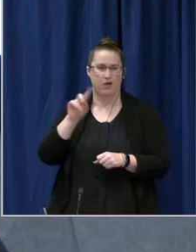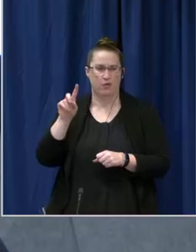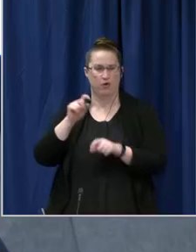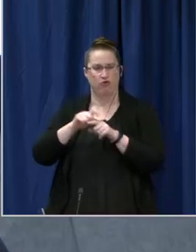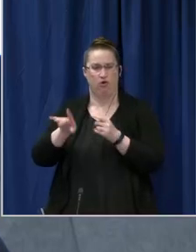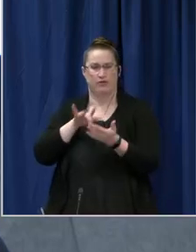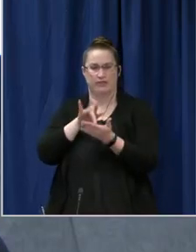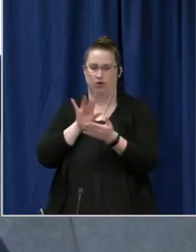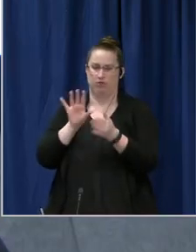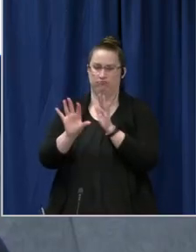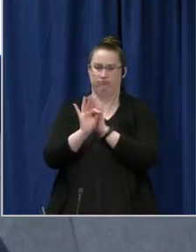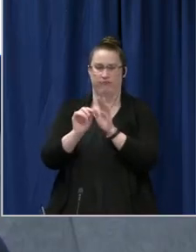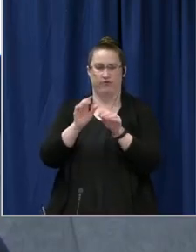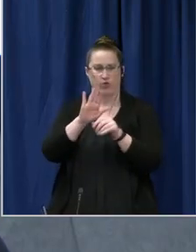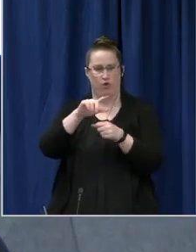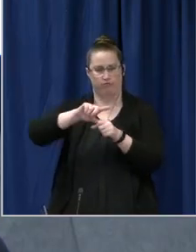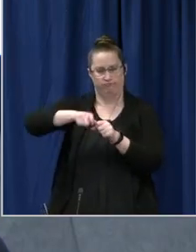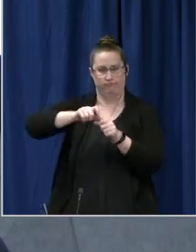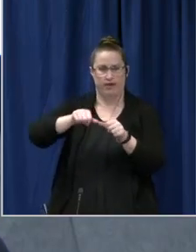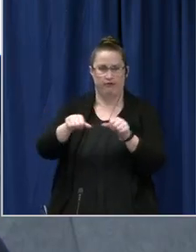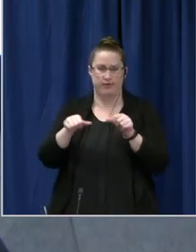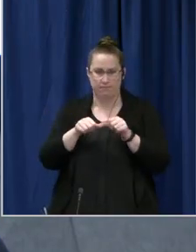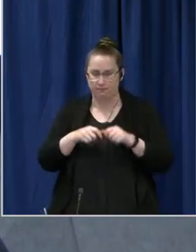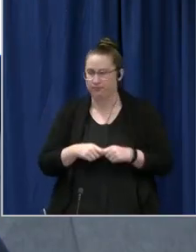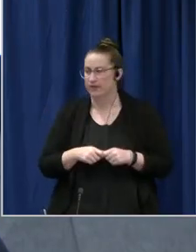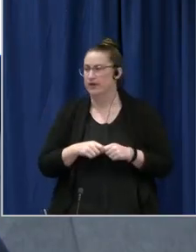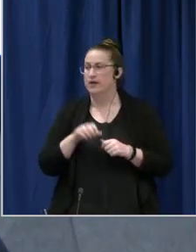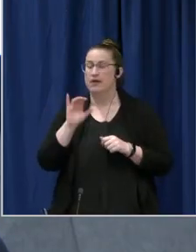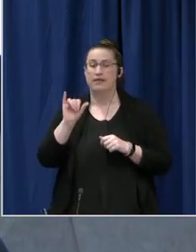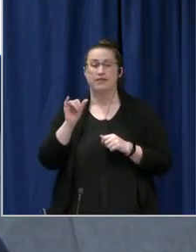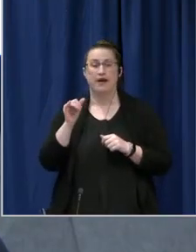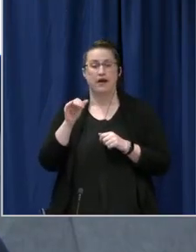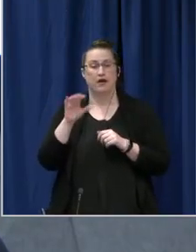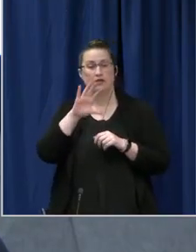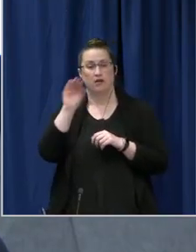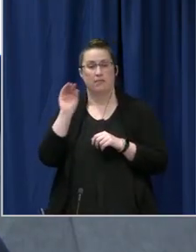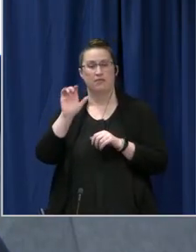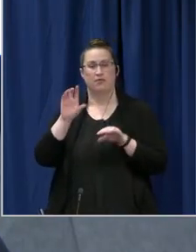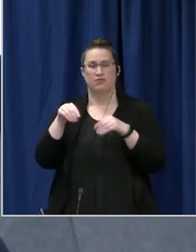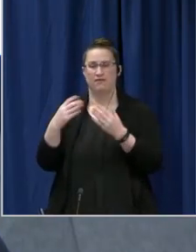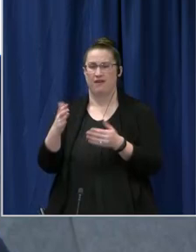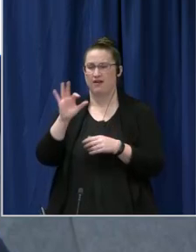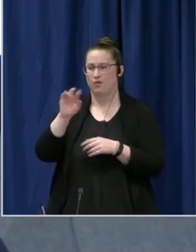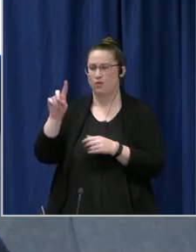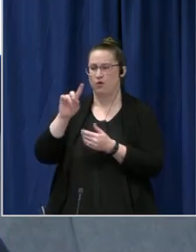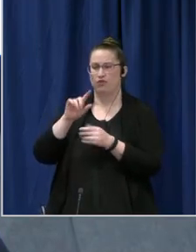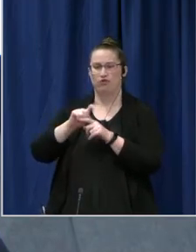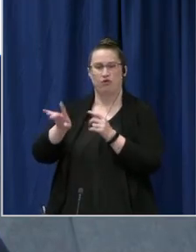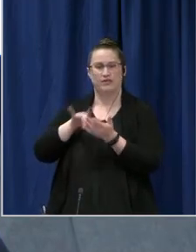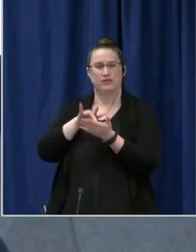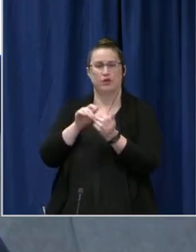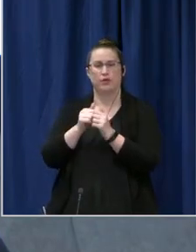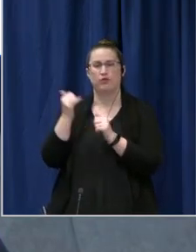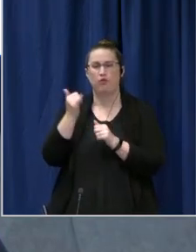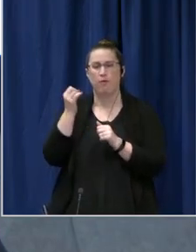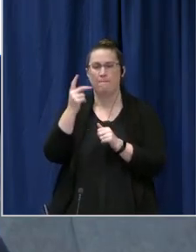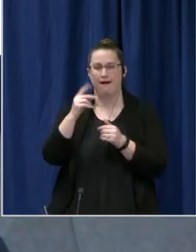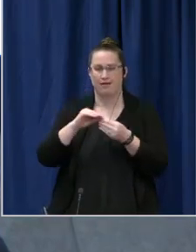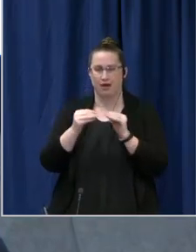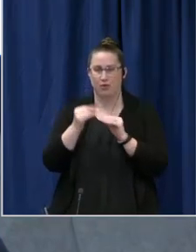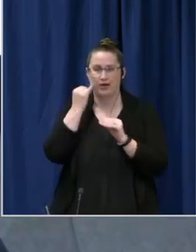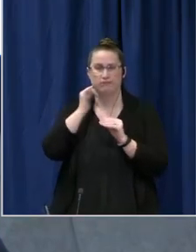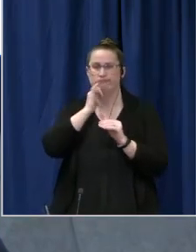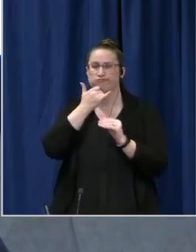your location. The carrier also generally must provide the 911 call center with a callback number in case you get